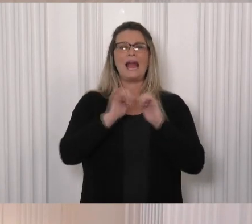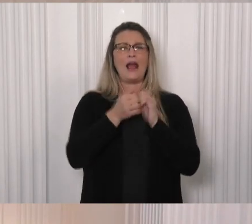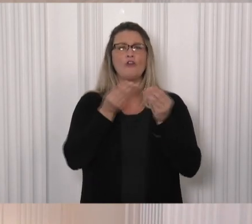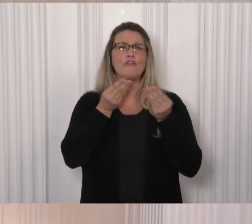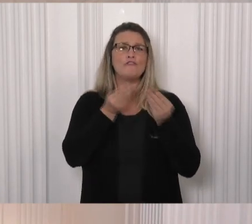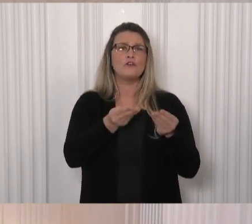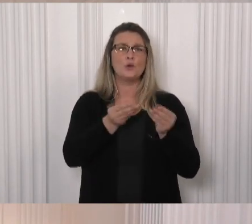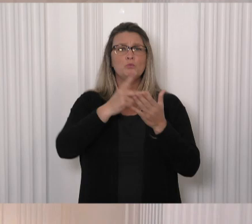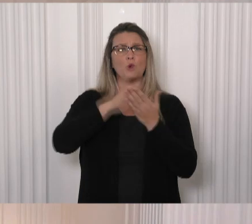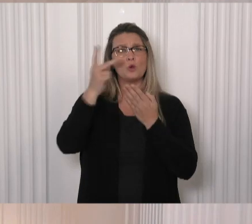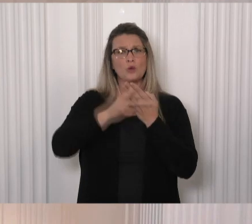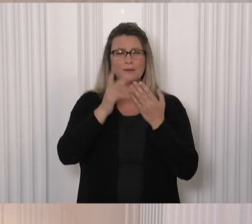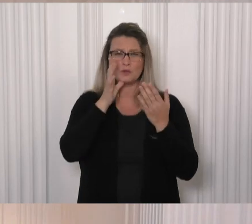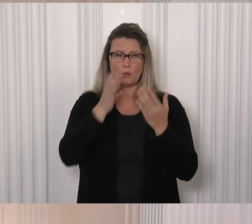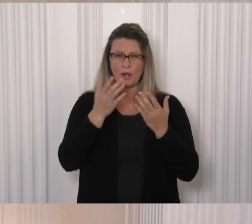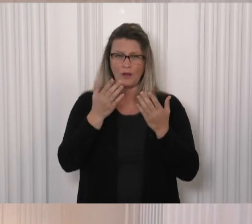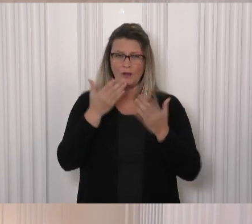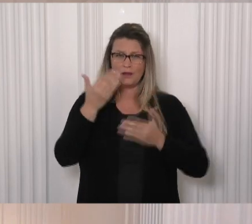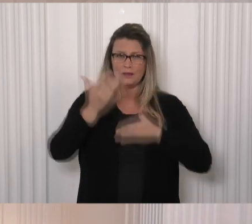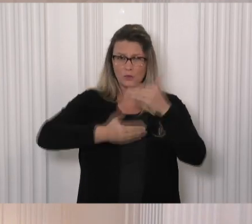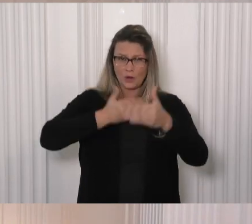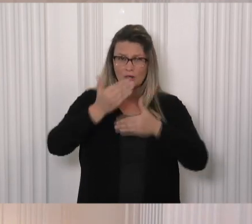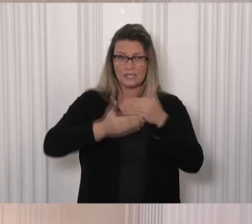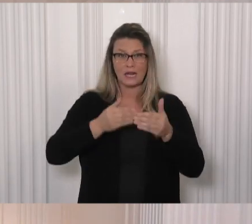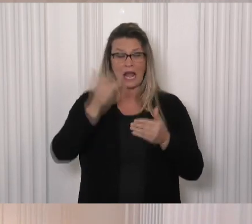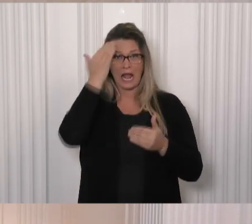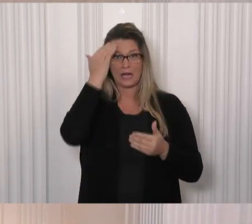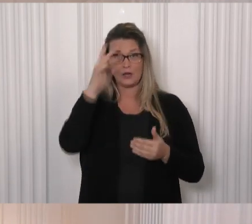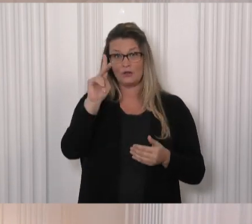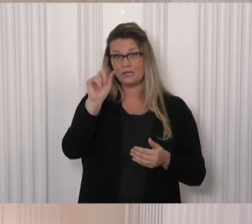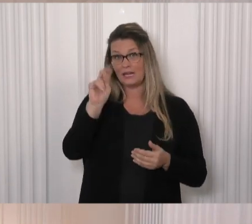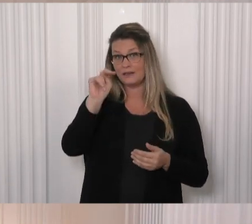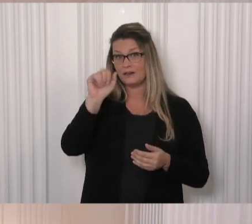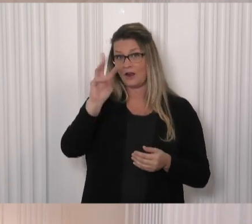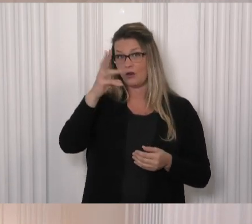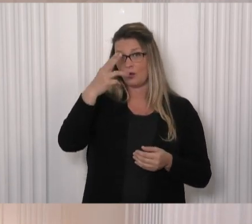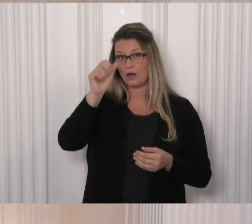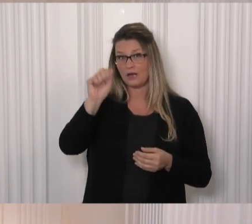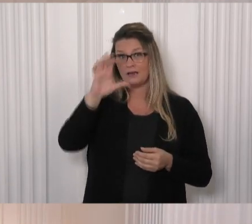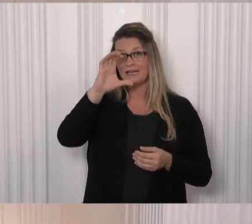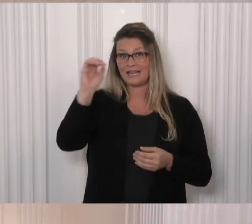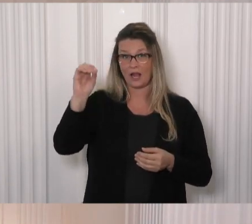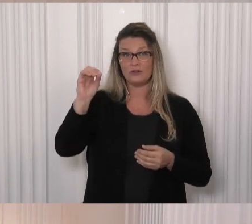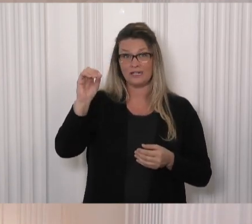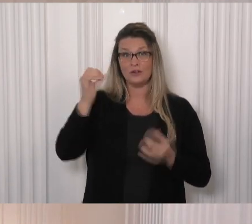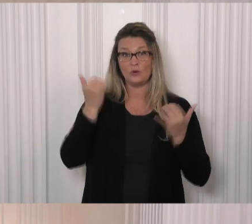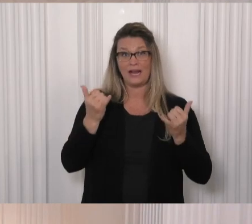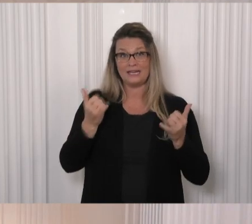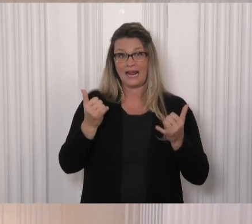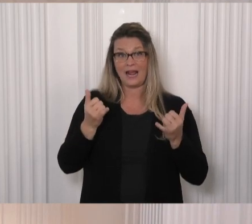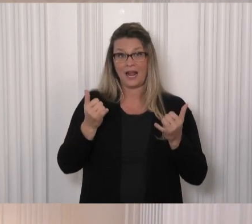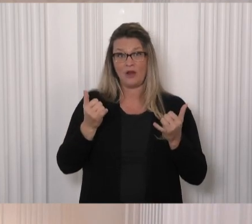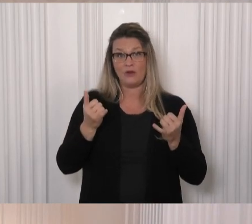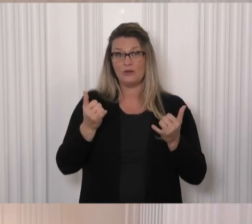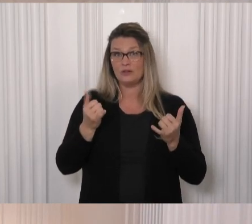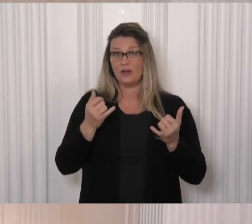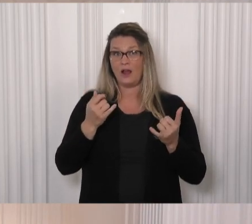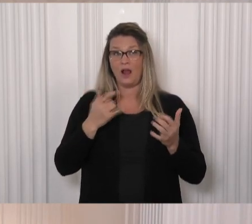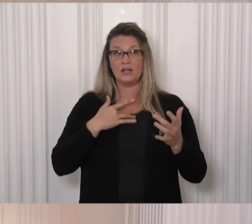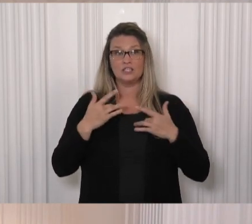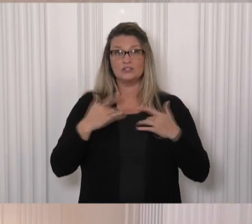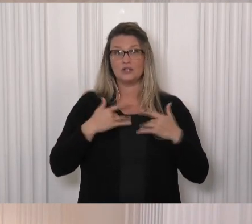families, specifically in Kanawha County right now, are worried about how their kids are going to get food. I couldn't hear really well. I'm